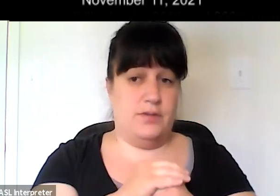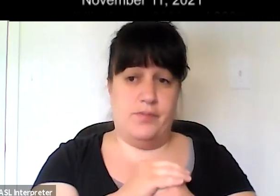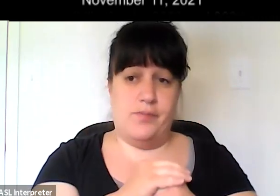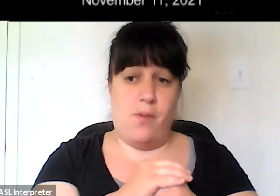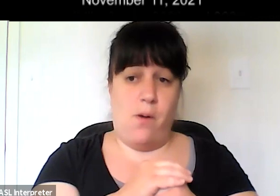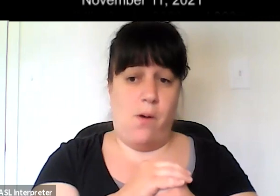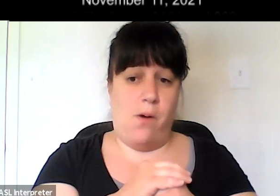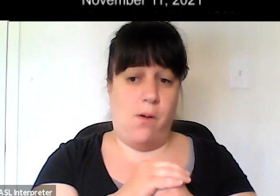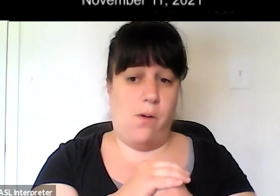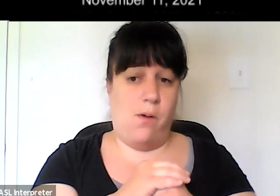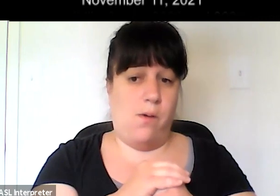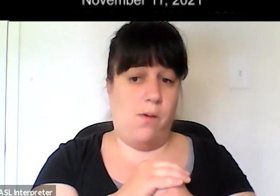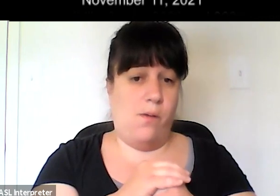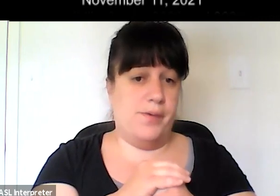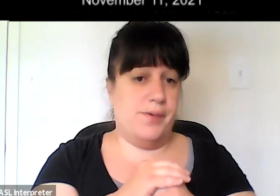started.